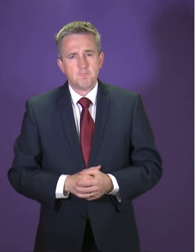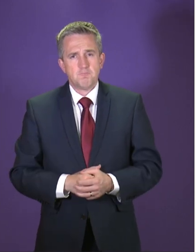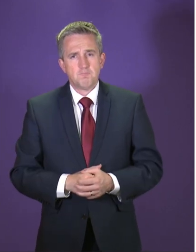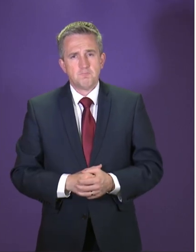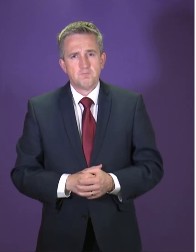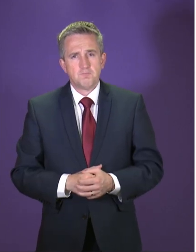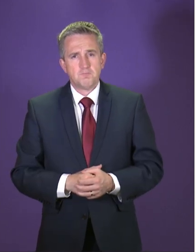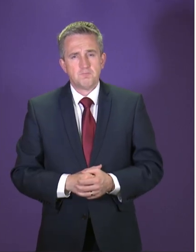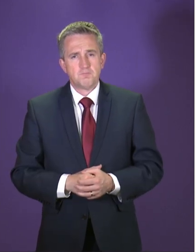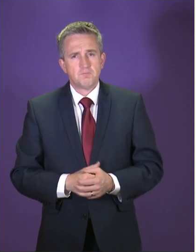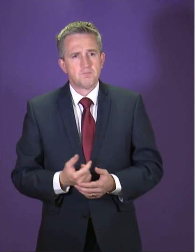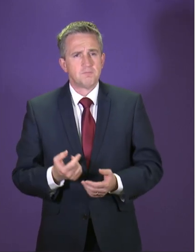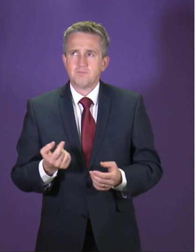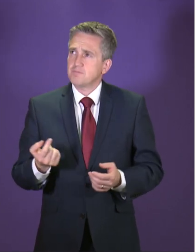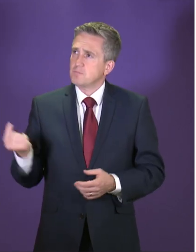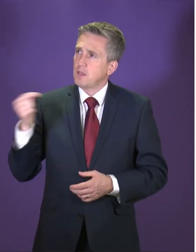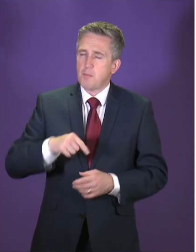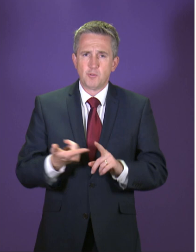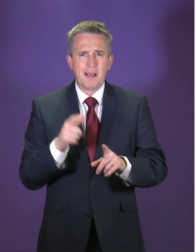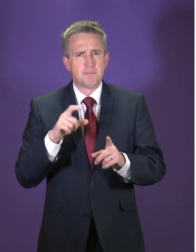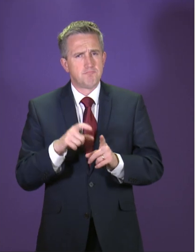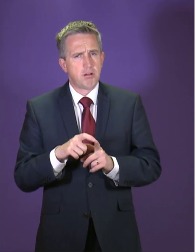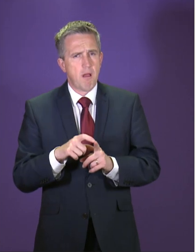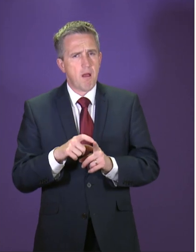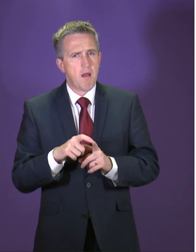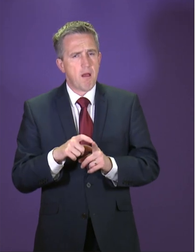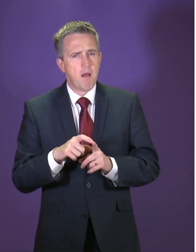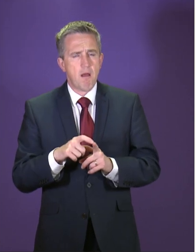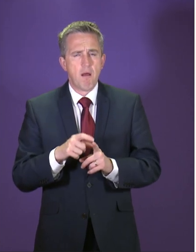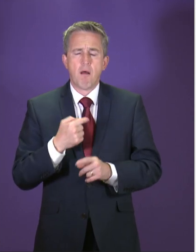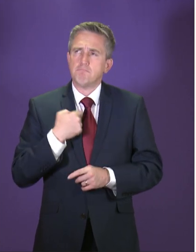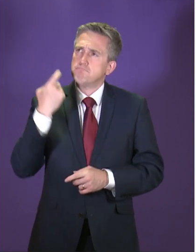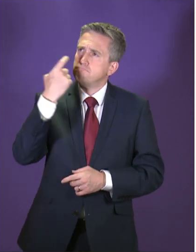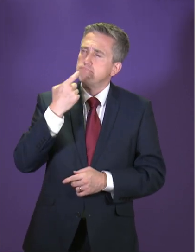So, being here in Edinburgh, one of the best examples in the